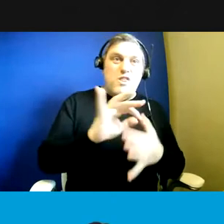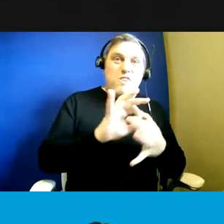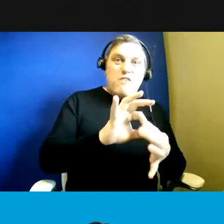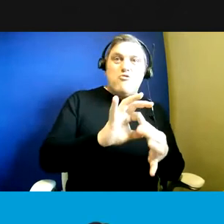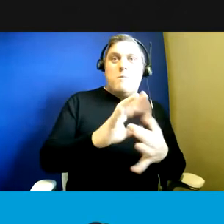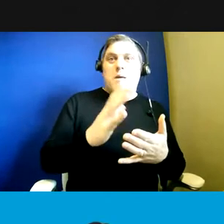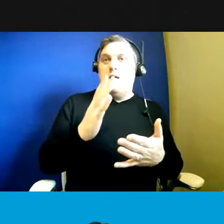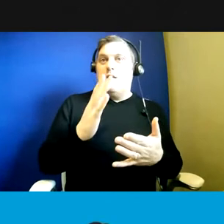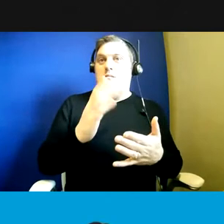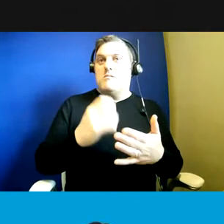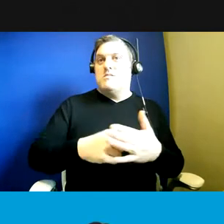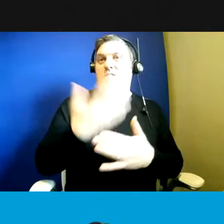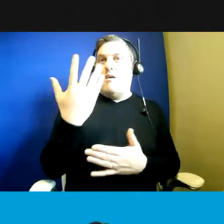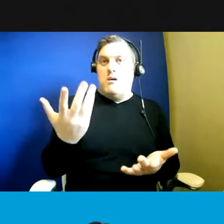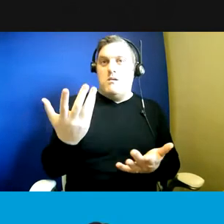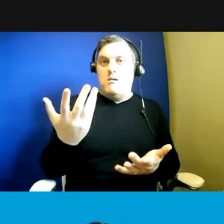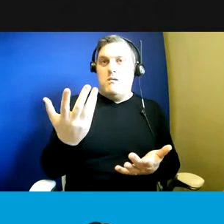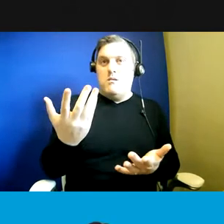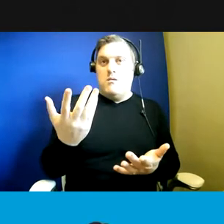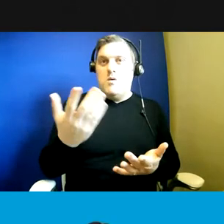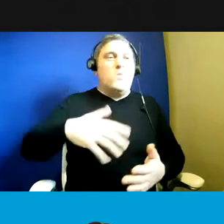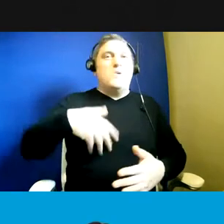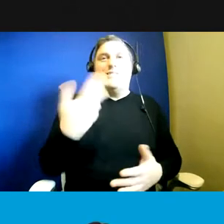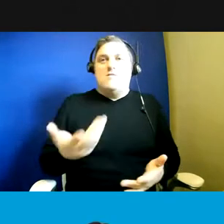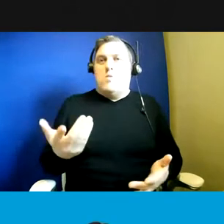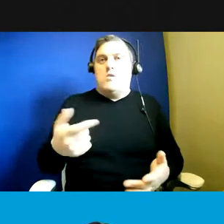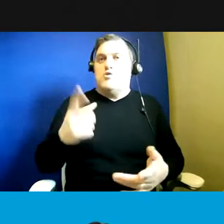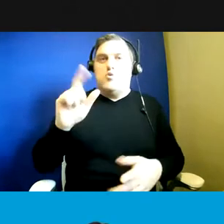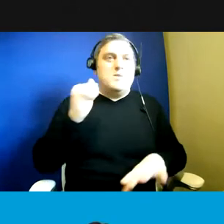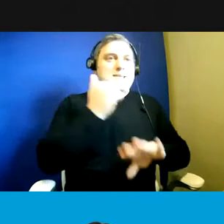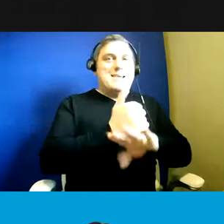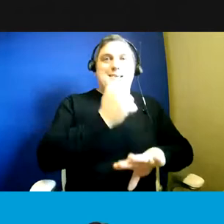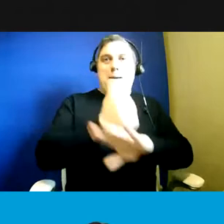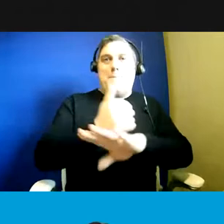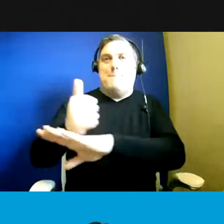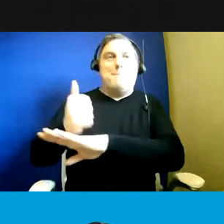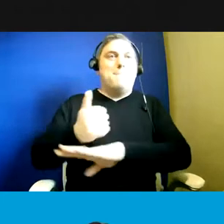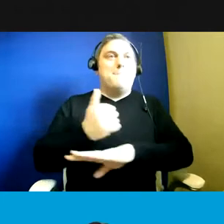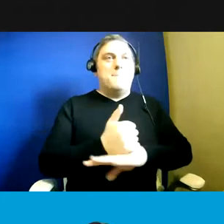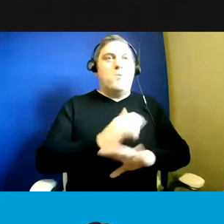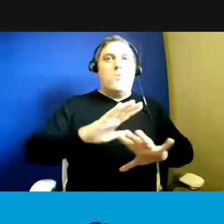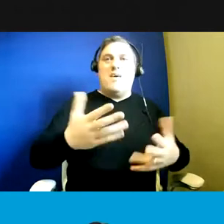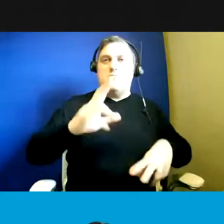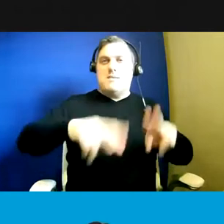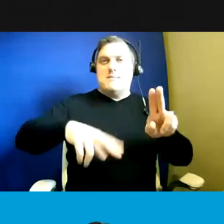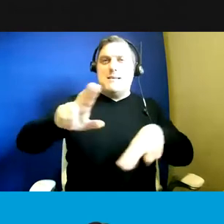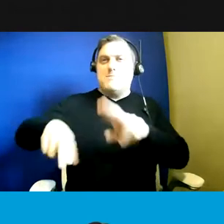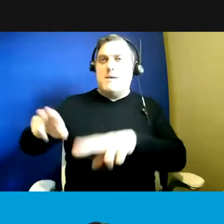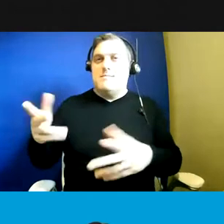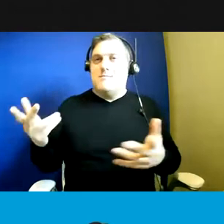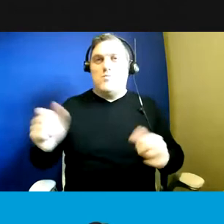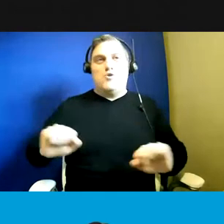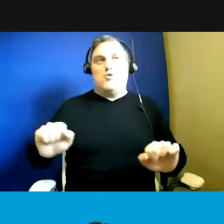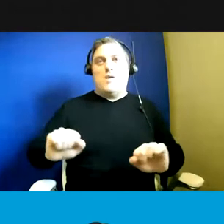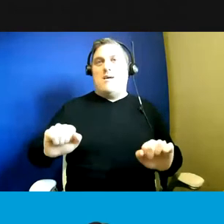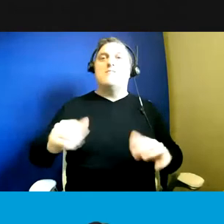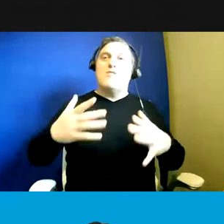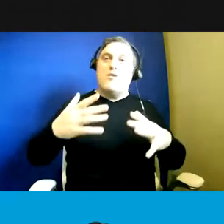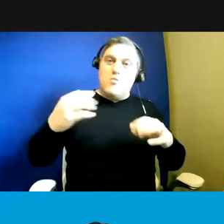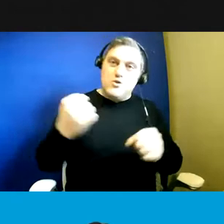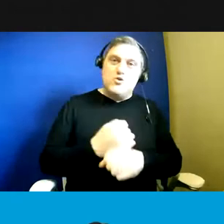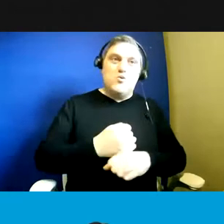develop, because what we didn't want to do was to set up a therapy service without actually having assessed people and knowing what their needs actually are. So we're doing it